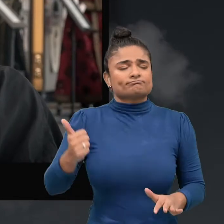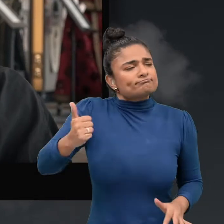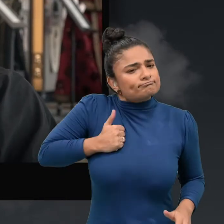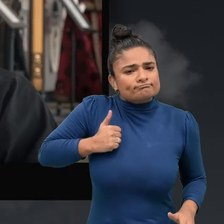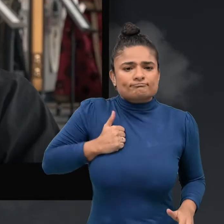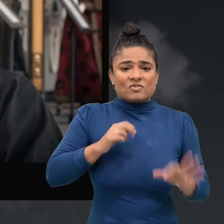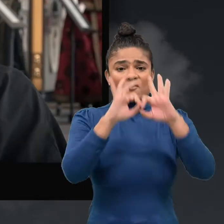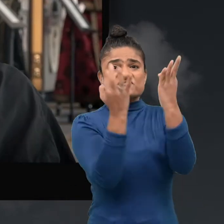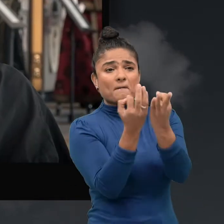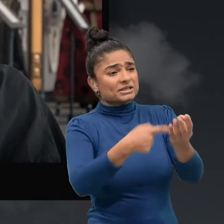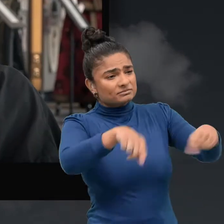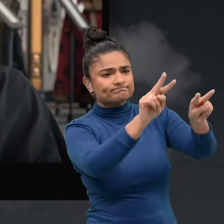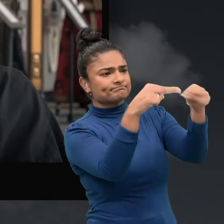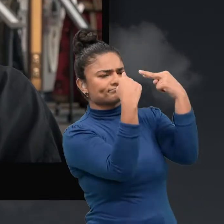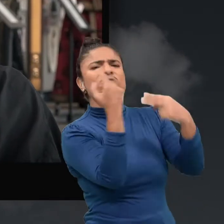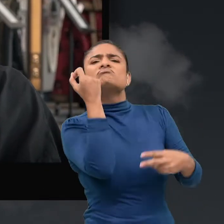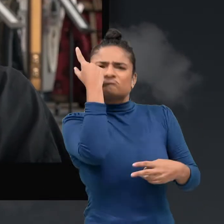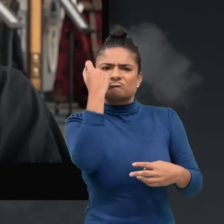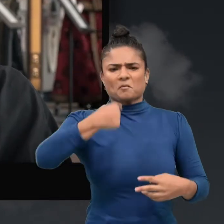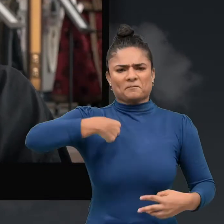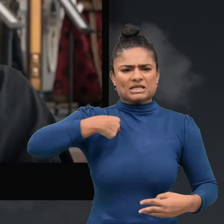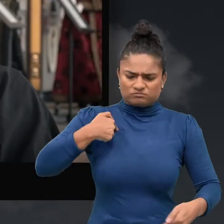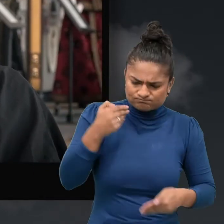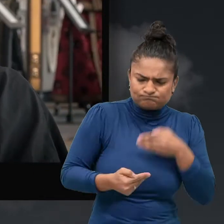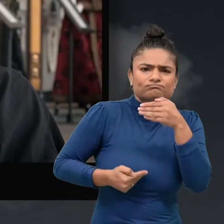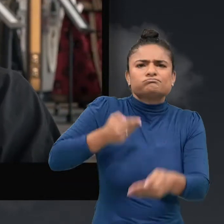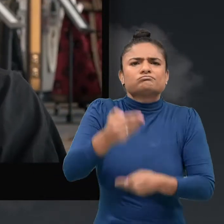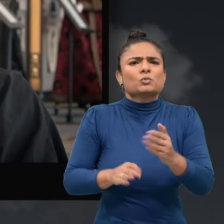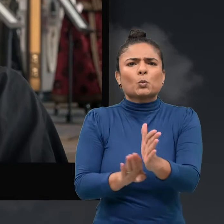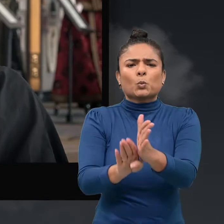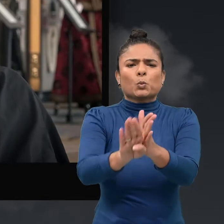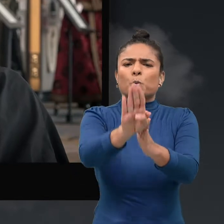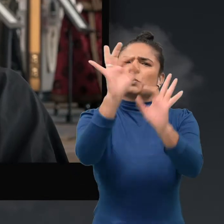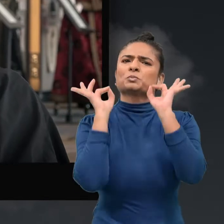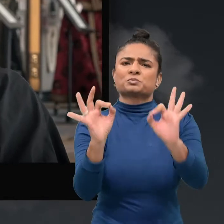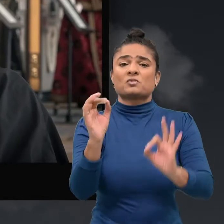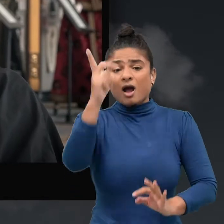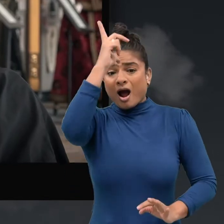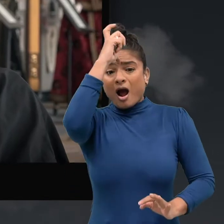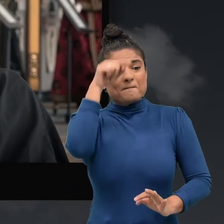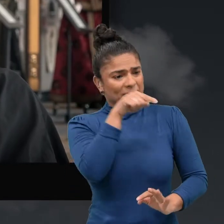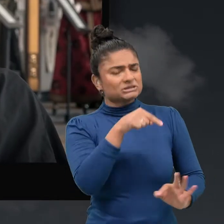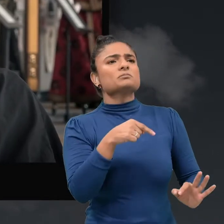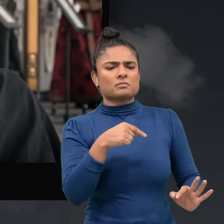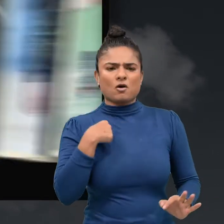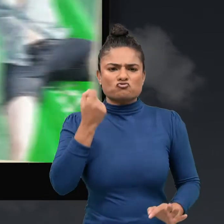I was fortunate enough to have a family that understood what is albinism